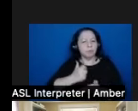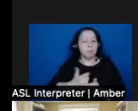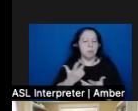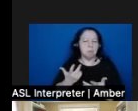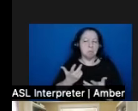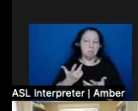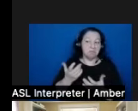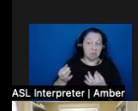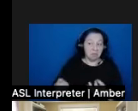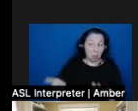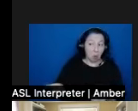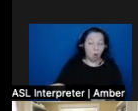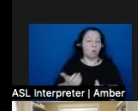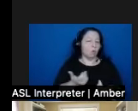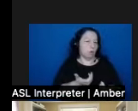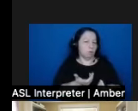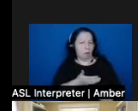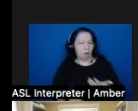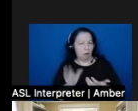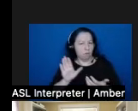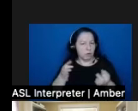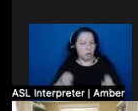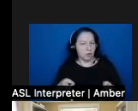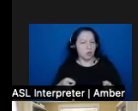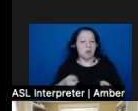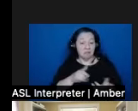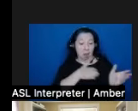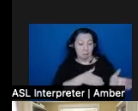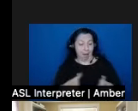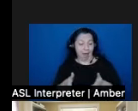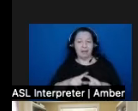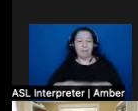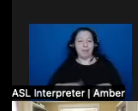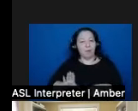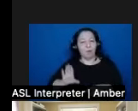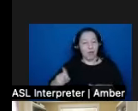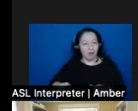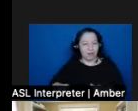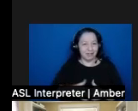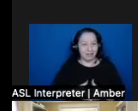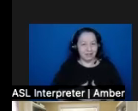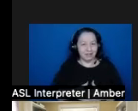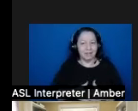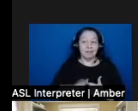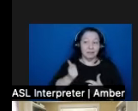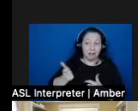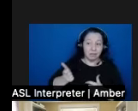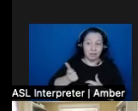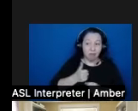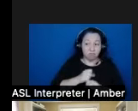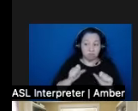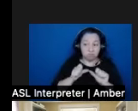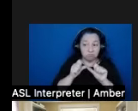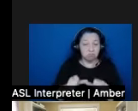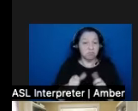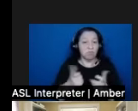decide to do. But whatever that is, that plan is based on what that individual needs. That's helping to keep themselves safe, or